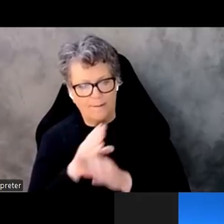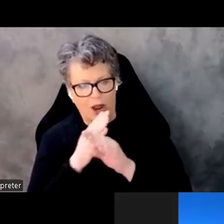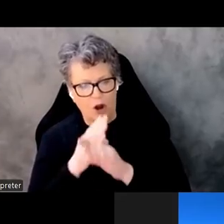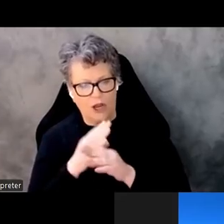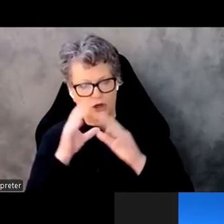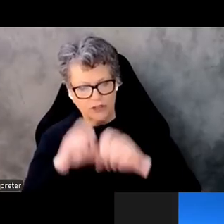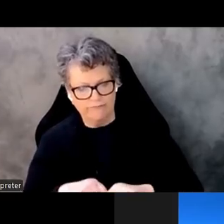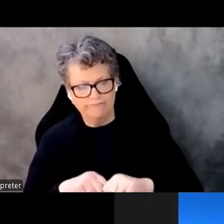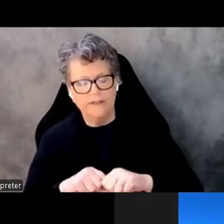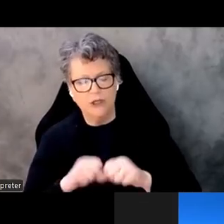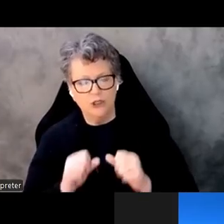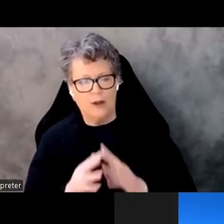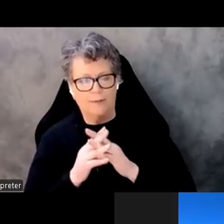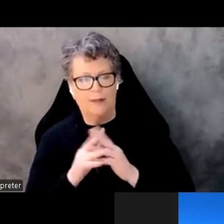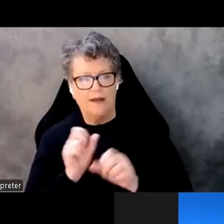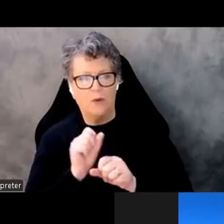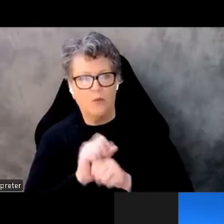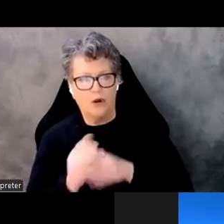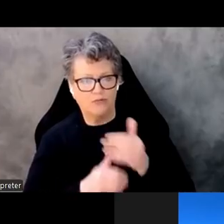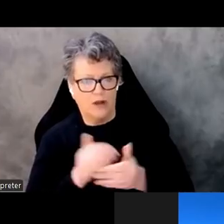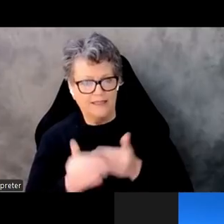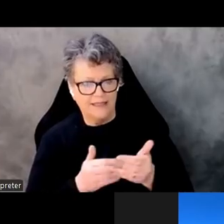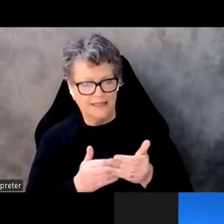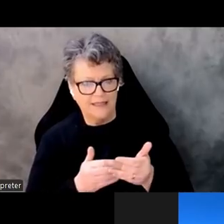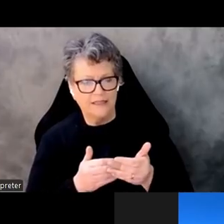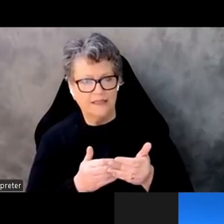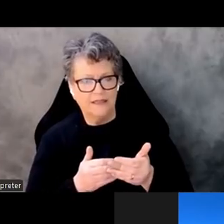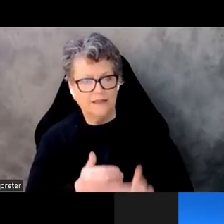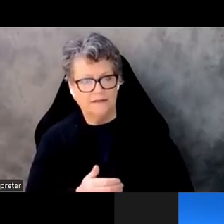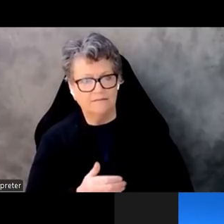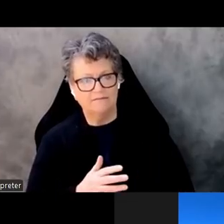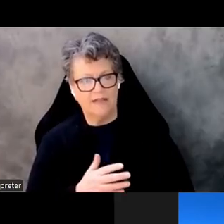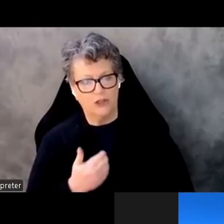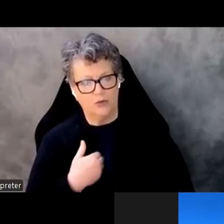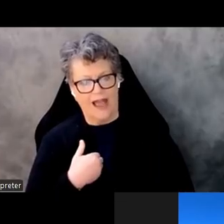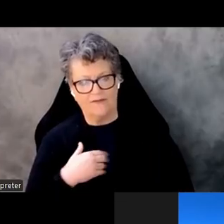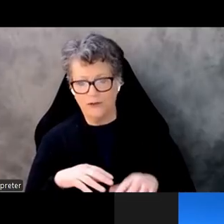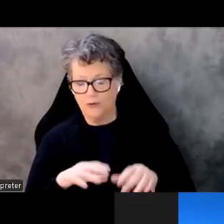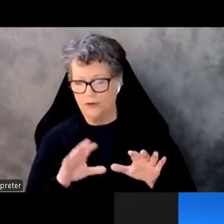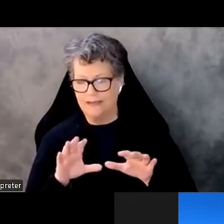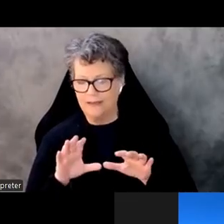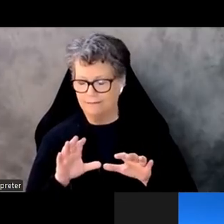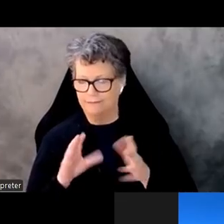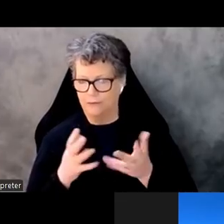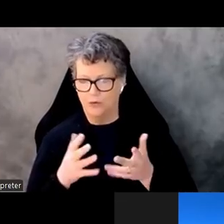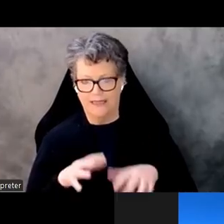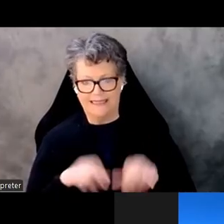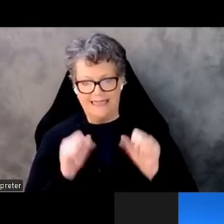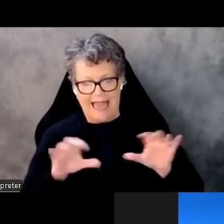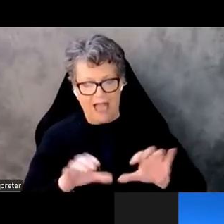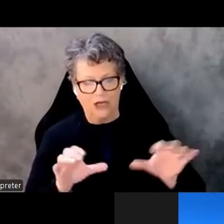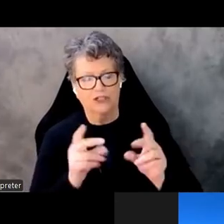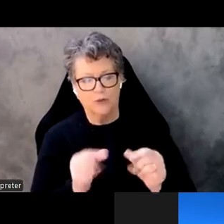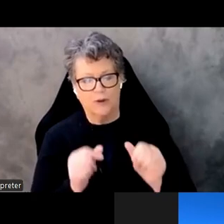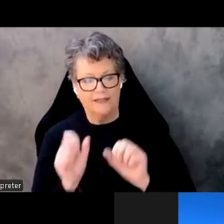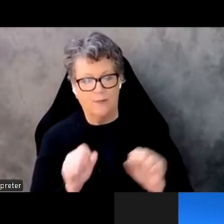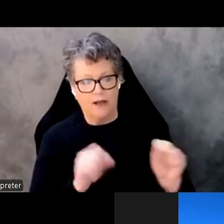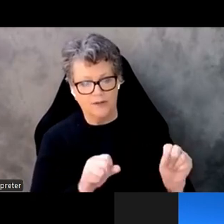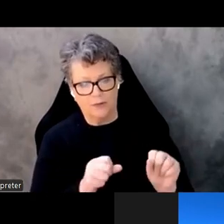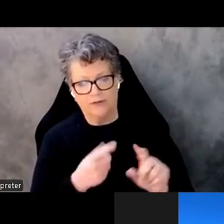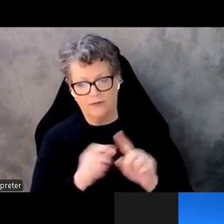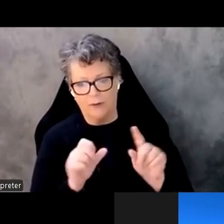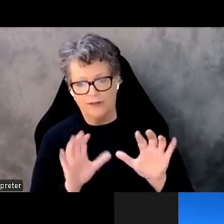help implement the work processes and really have us act as quickly as possible on some of the suggestions that have come out of this group